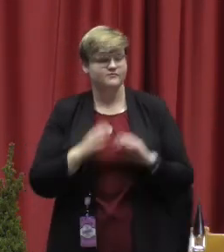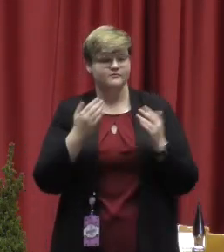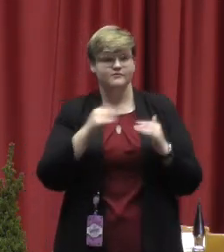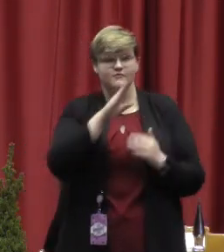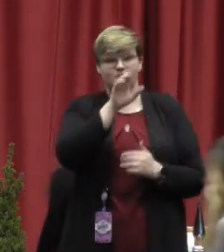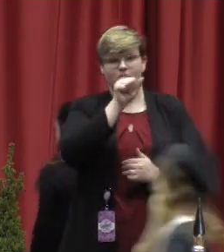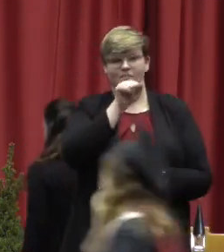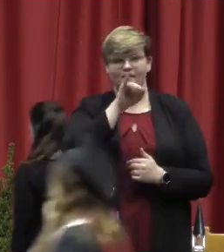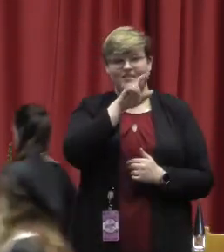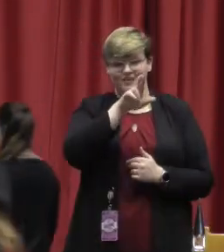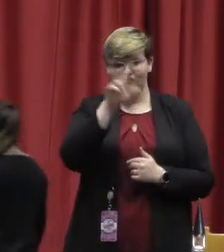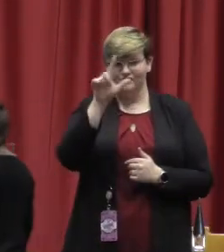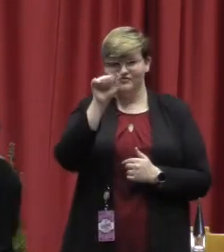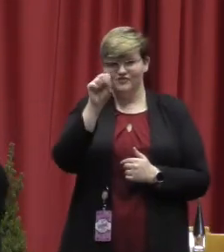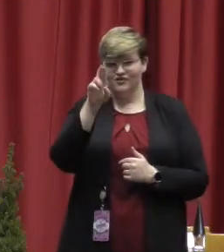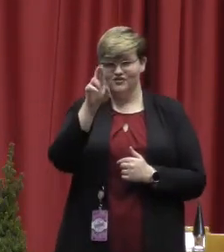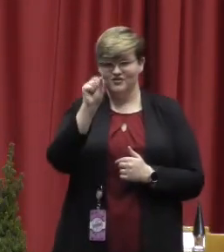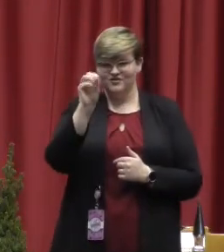Blair Larson.